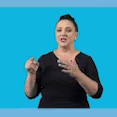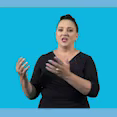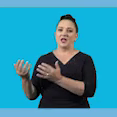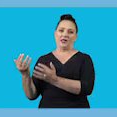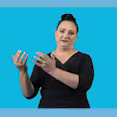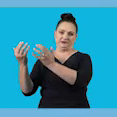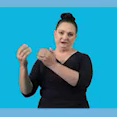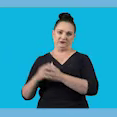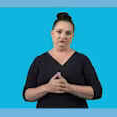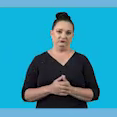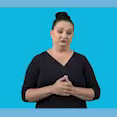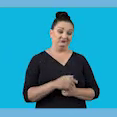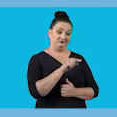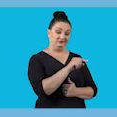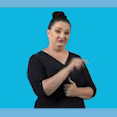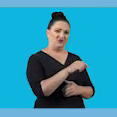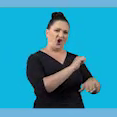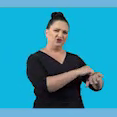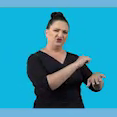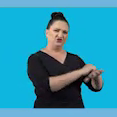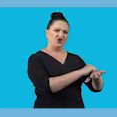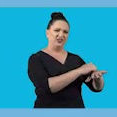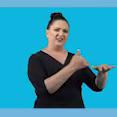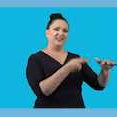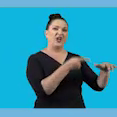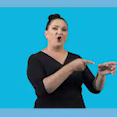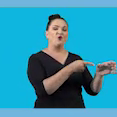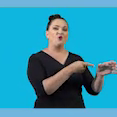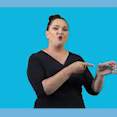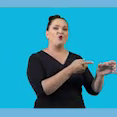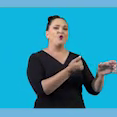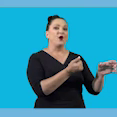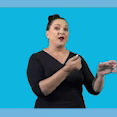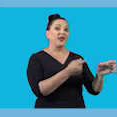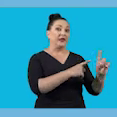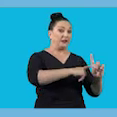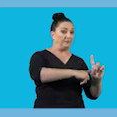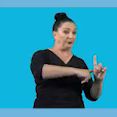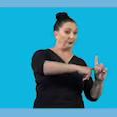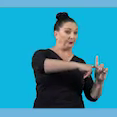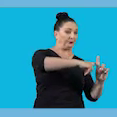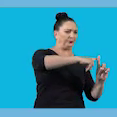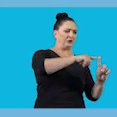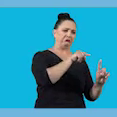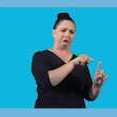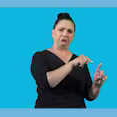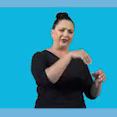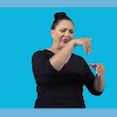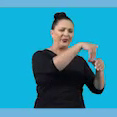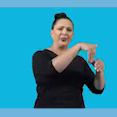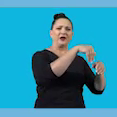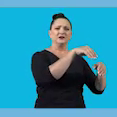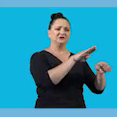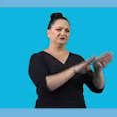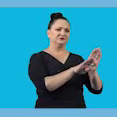we add temperature, when we add energy onto this solid here, it is going to start behaving differently because the particles that are making up